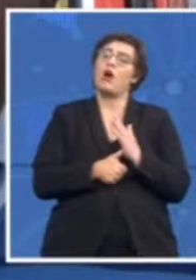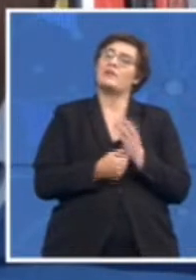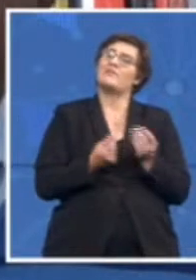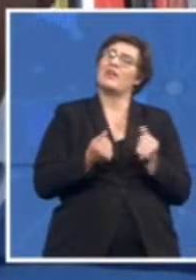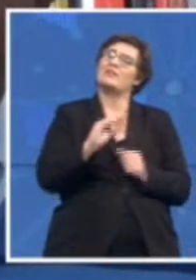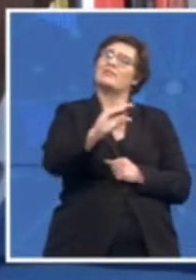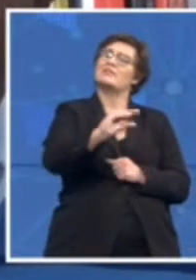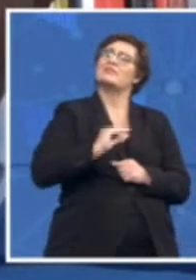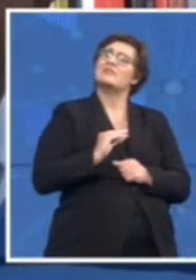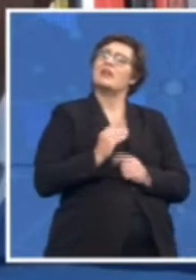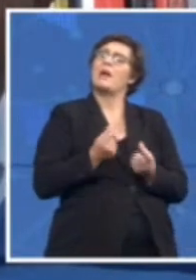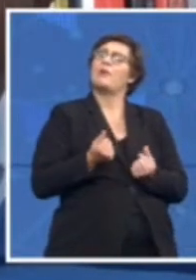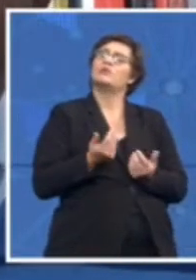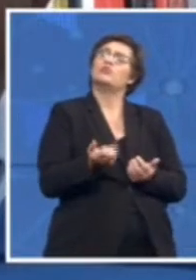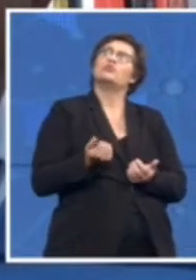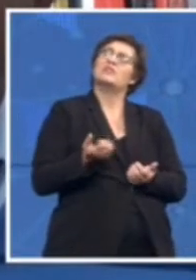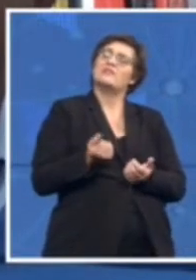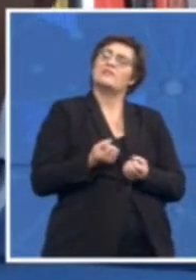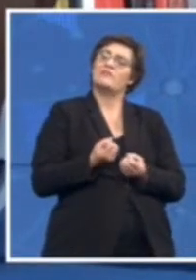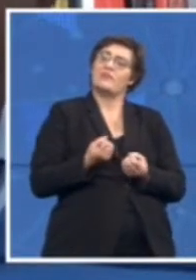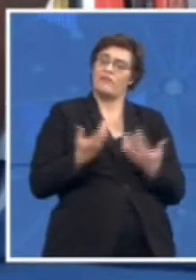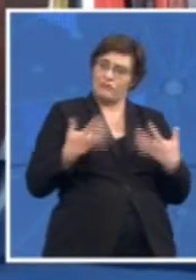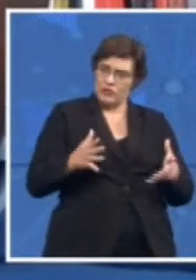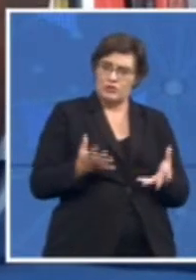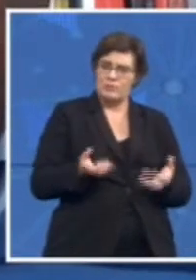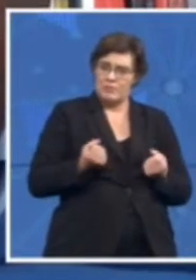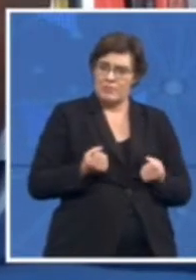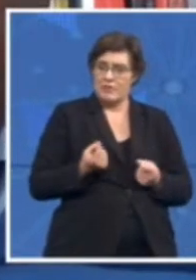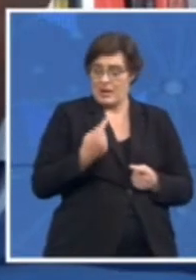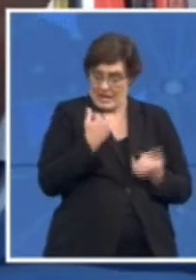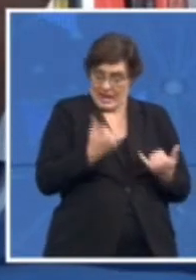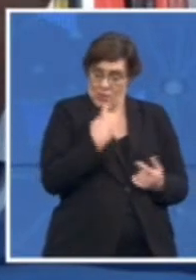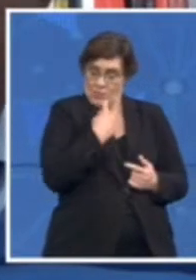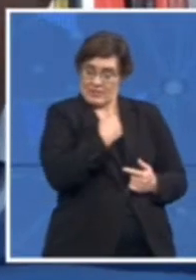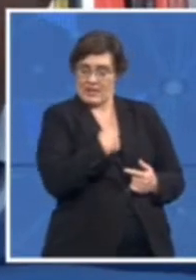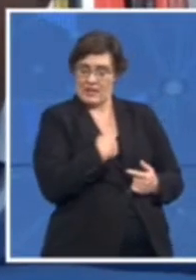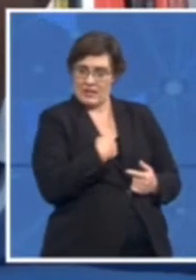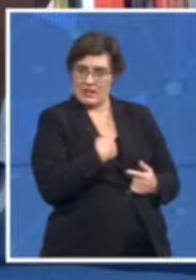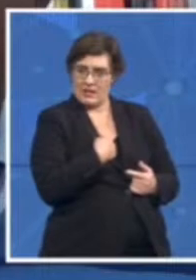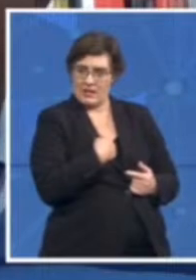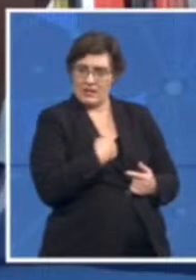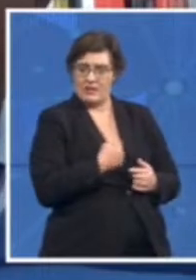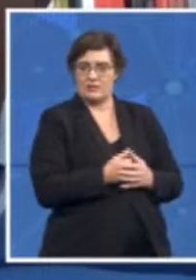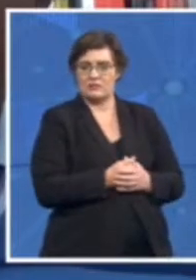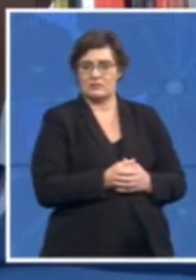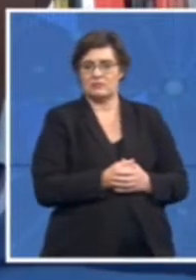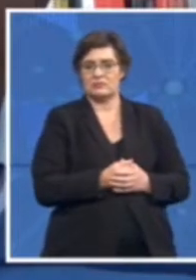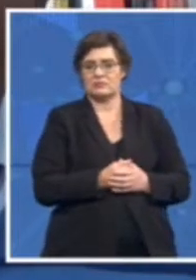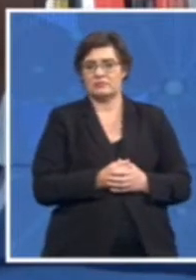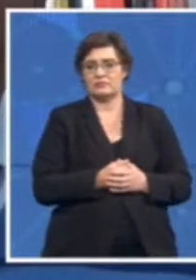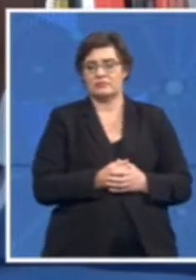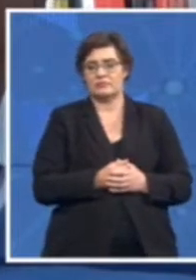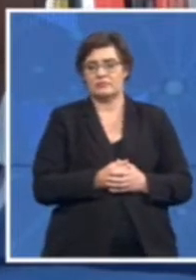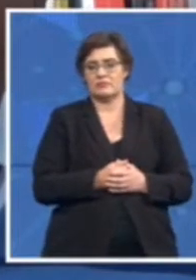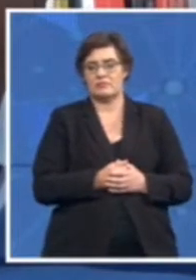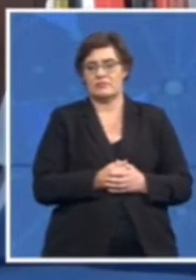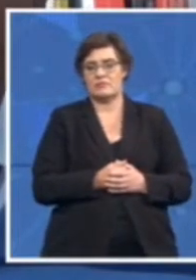receiving, which was just mentioned? Again, that relates to Teresa Smith's question. Thank you.